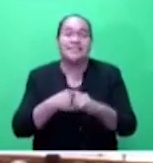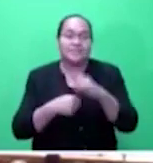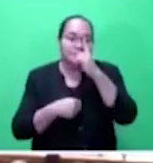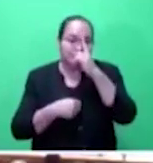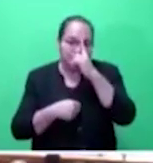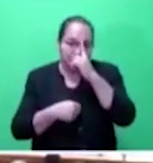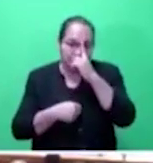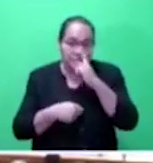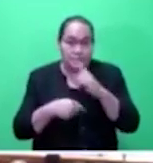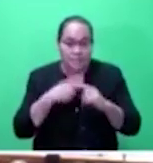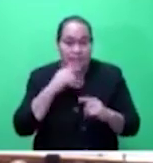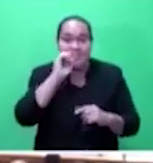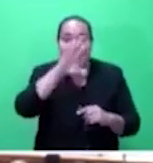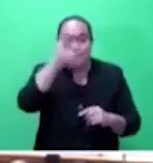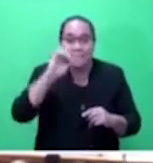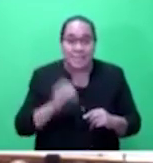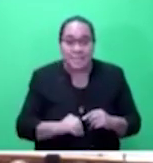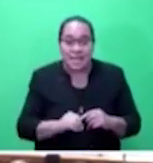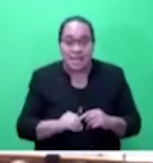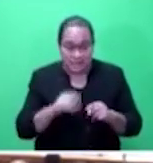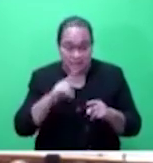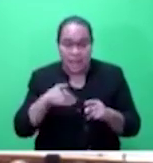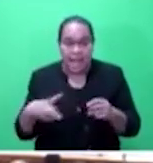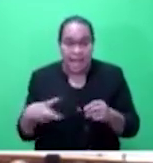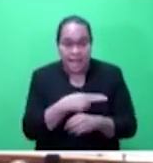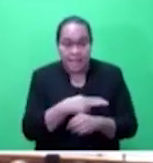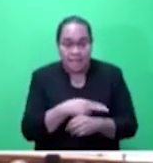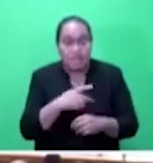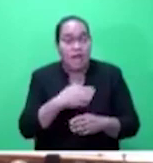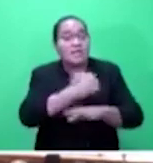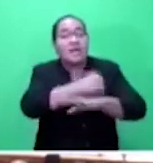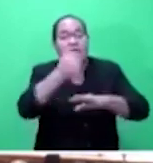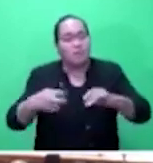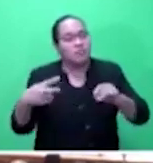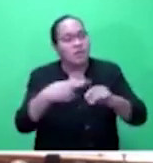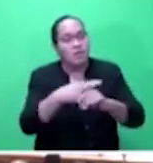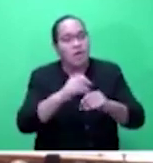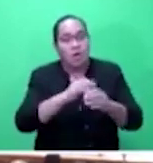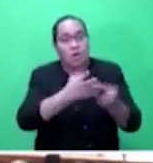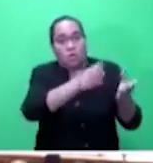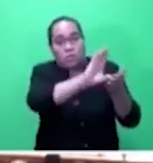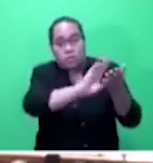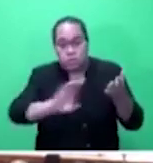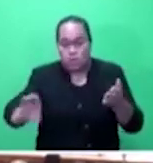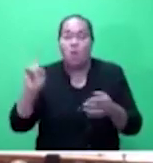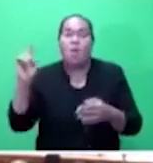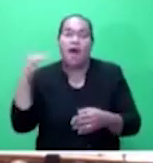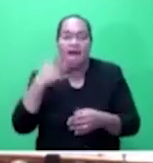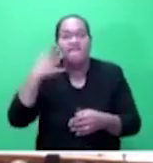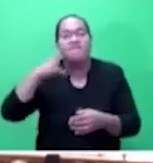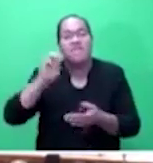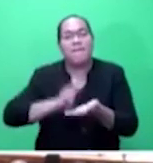Mr. Speaker, sir, of even a 10% cut within our nation's largest employer, which is government, would amount to over $150 million in